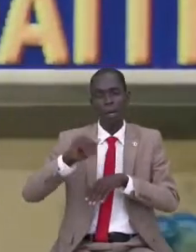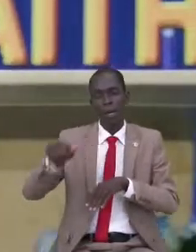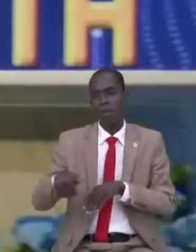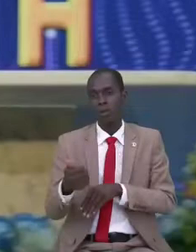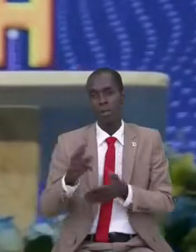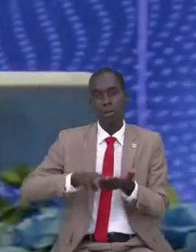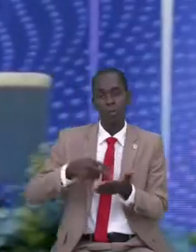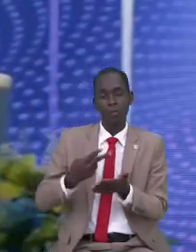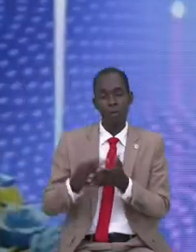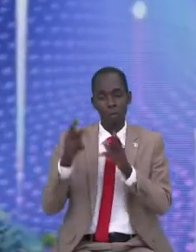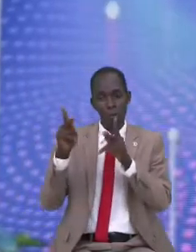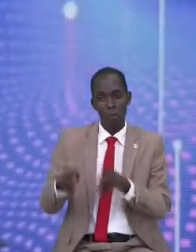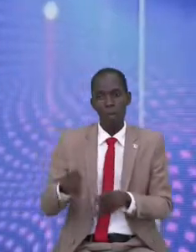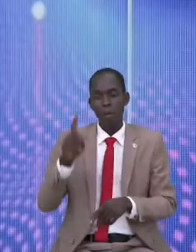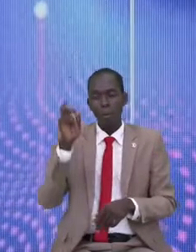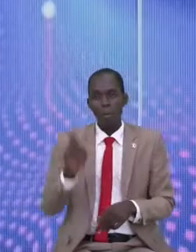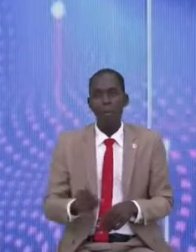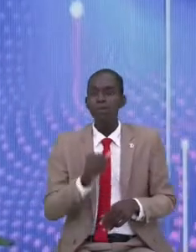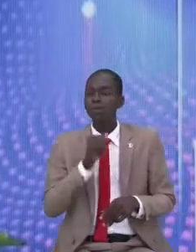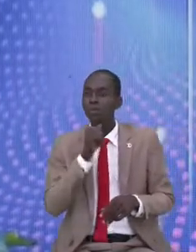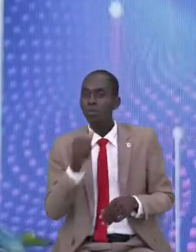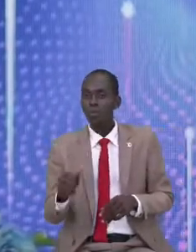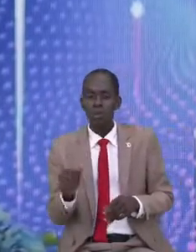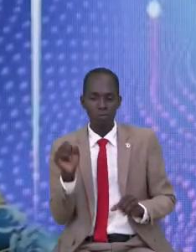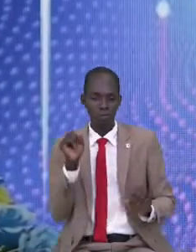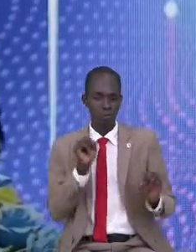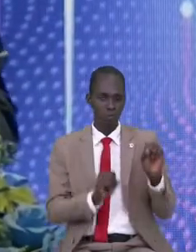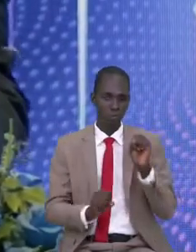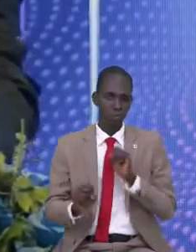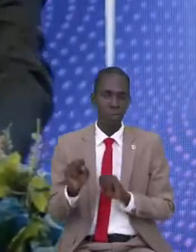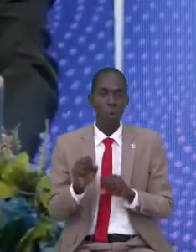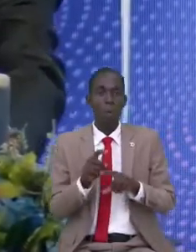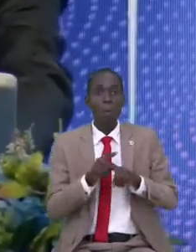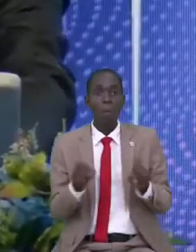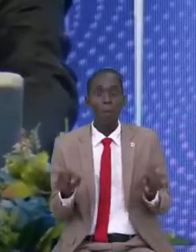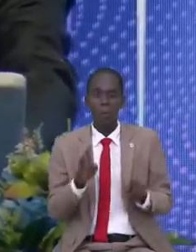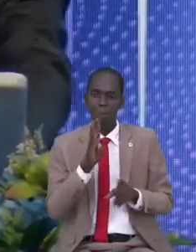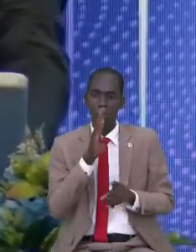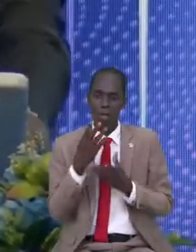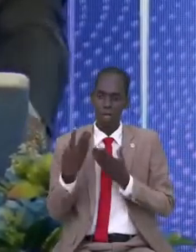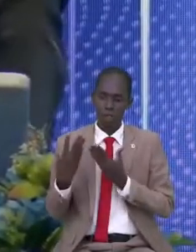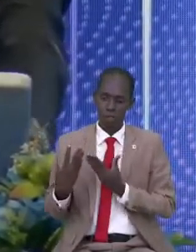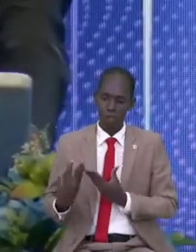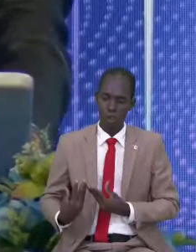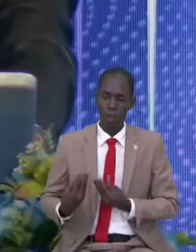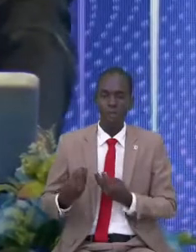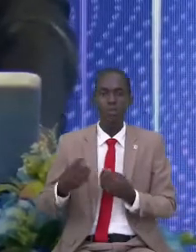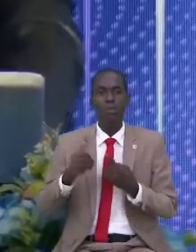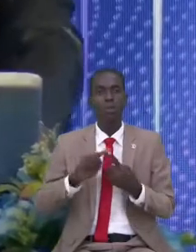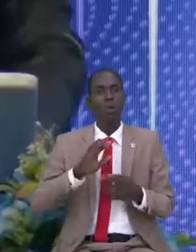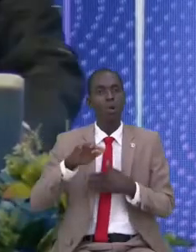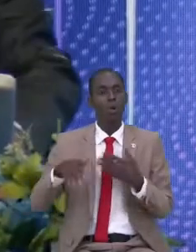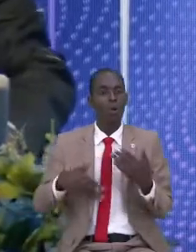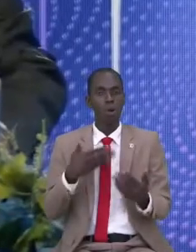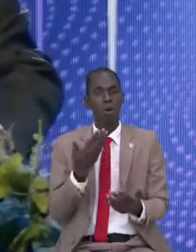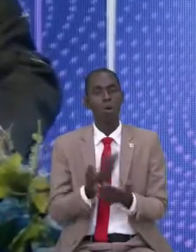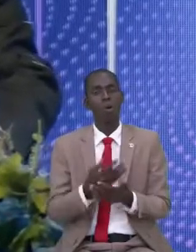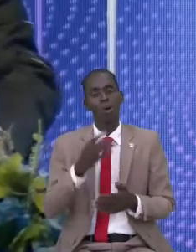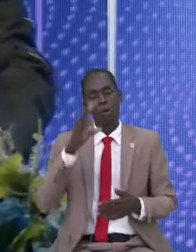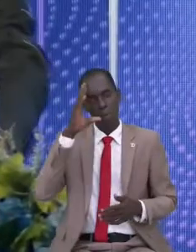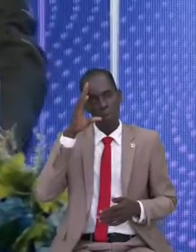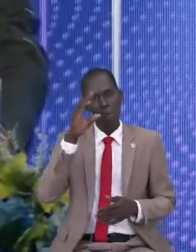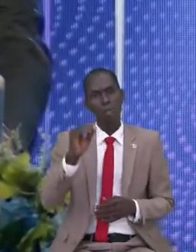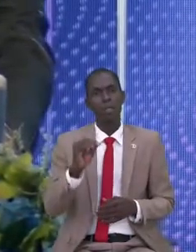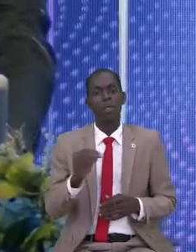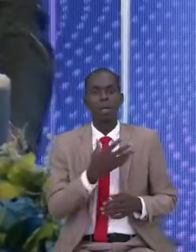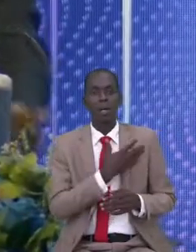person, must not strive. But be gentle to all men, apt to